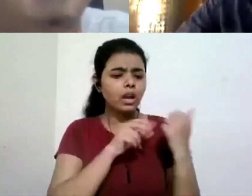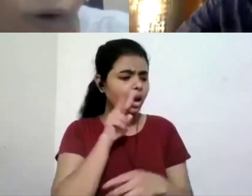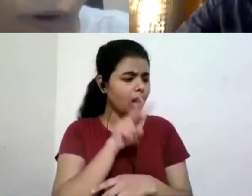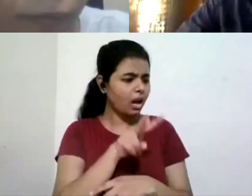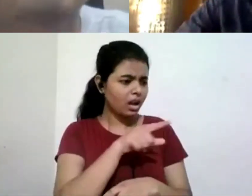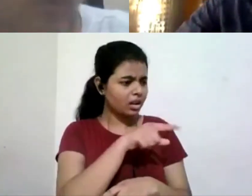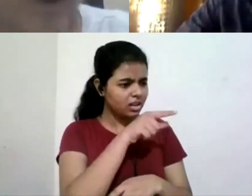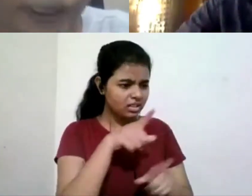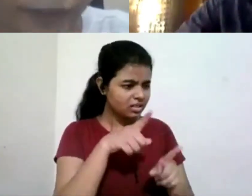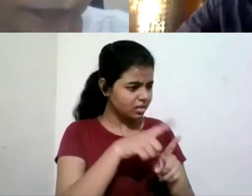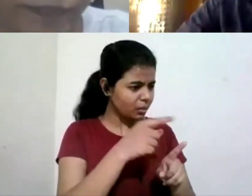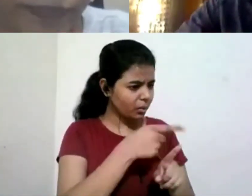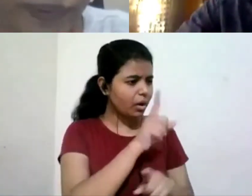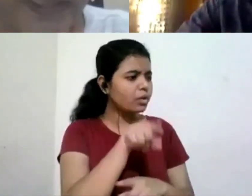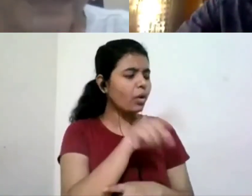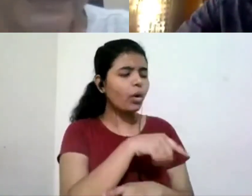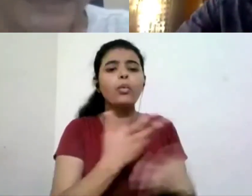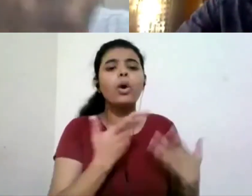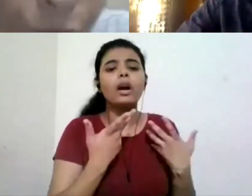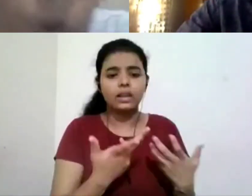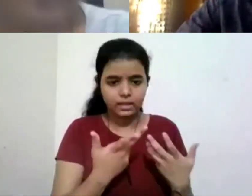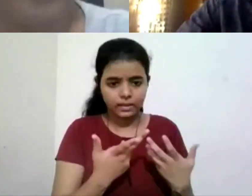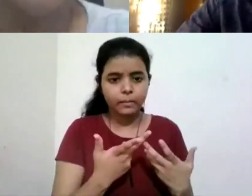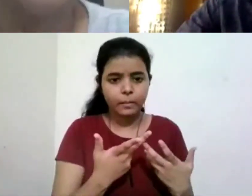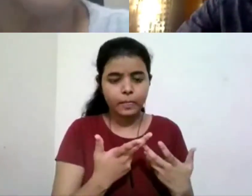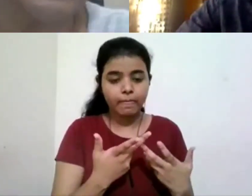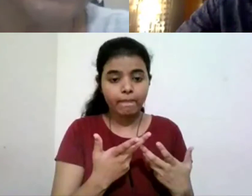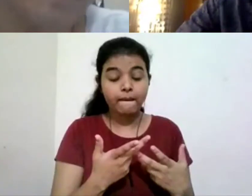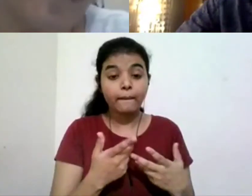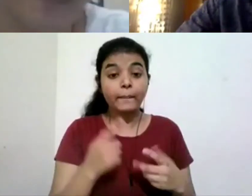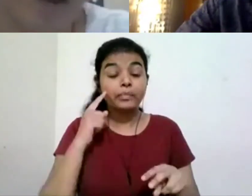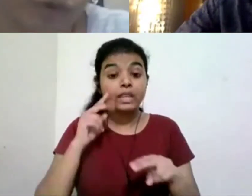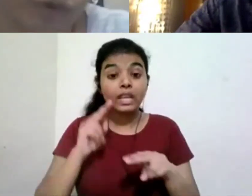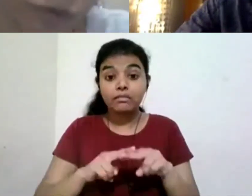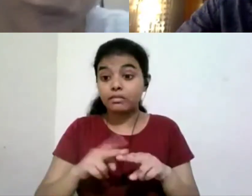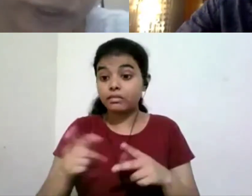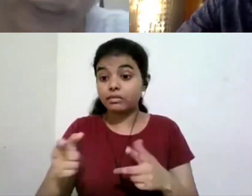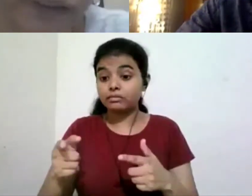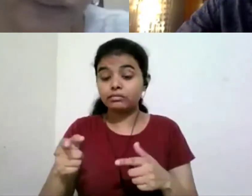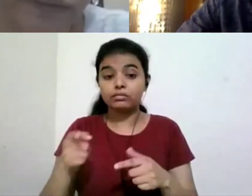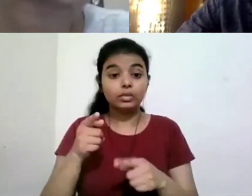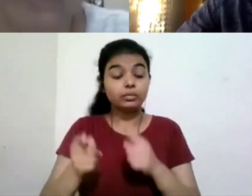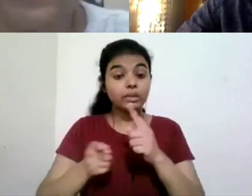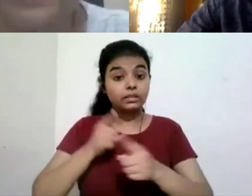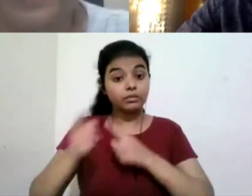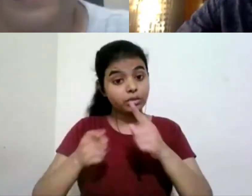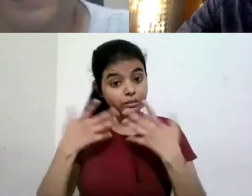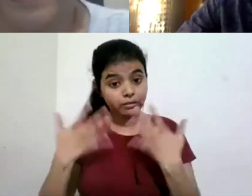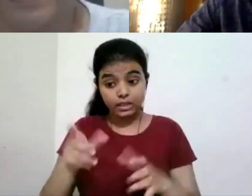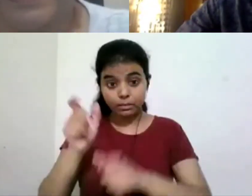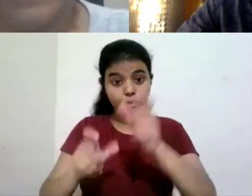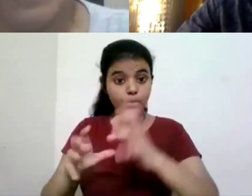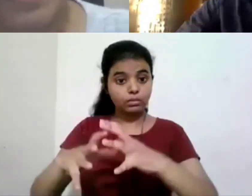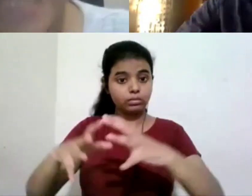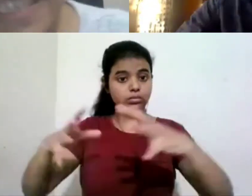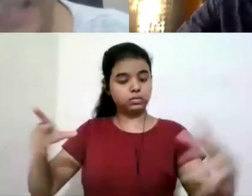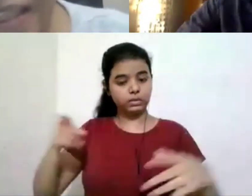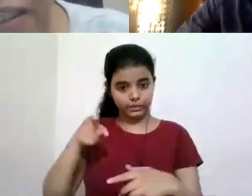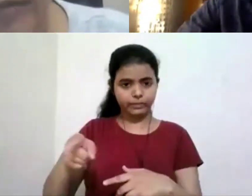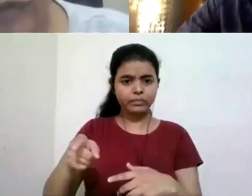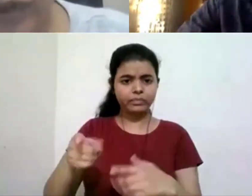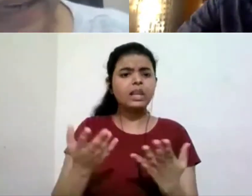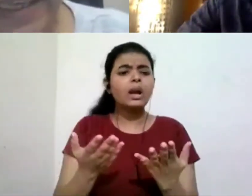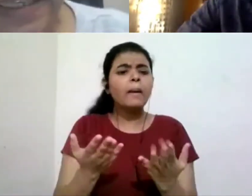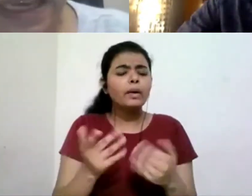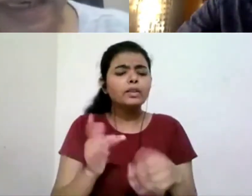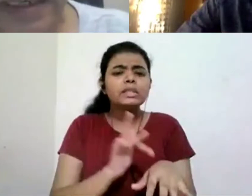it's all wrong. And why? If you have generated enough amount of critique, because they are